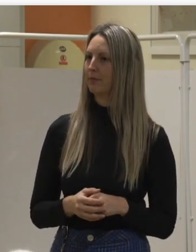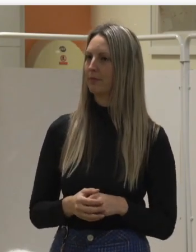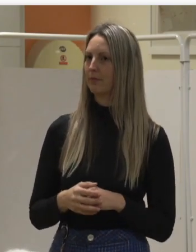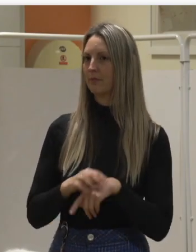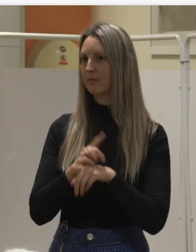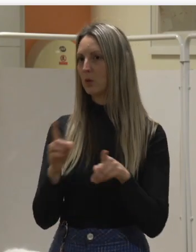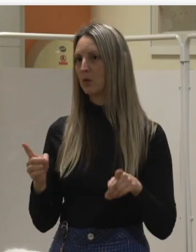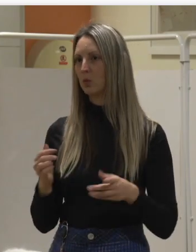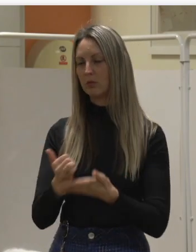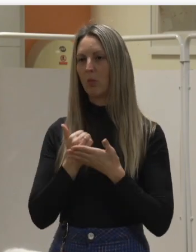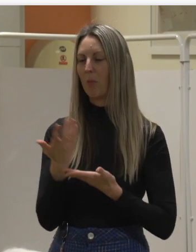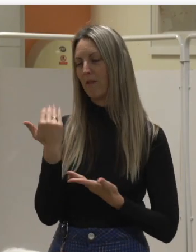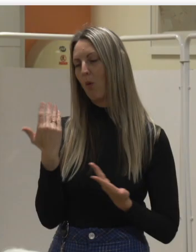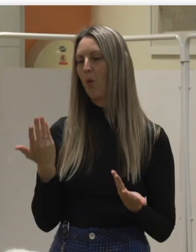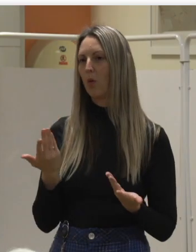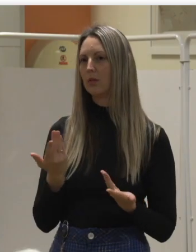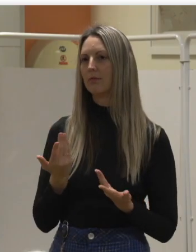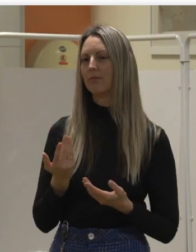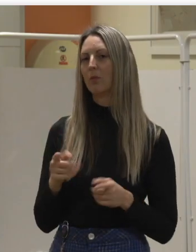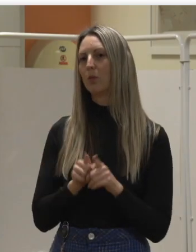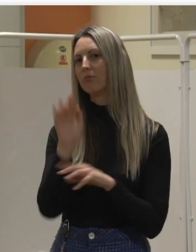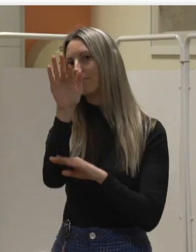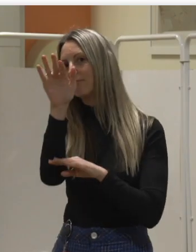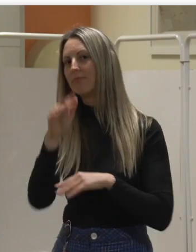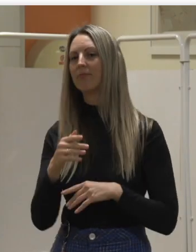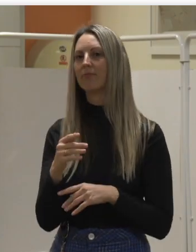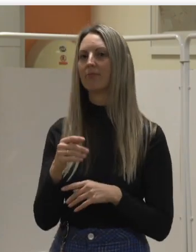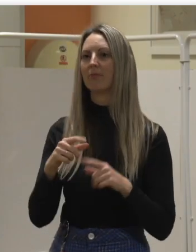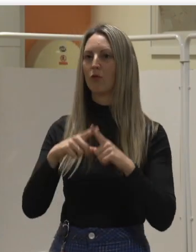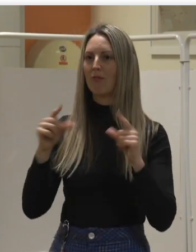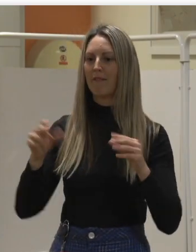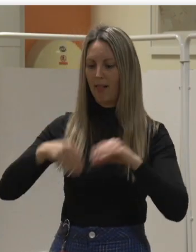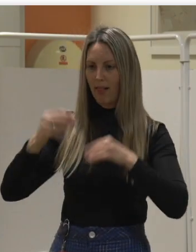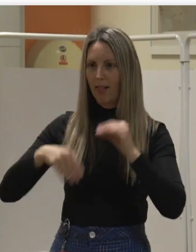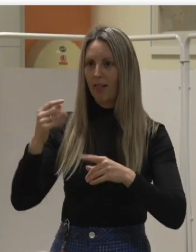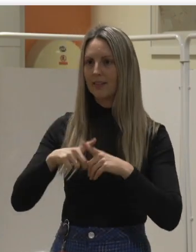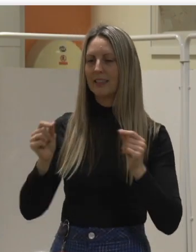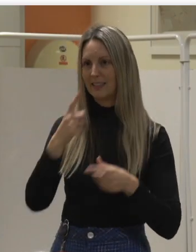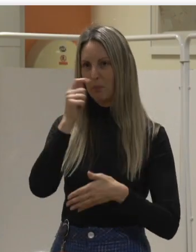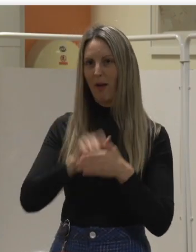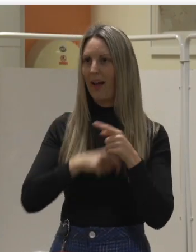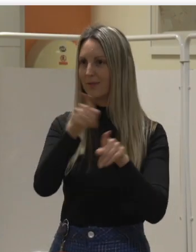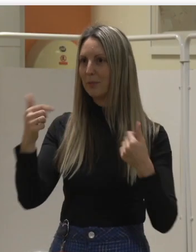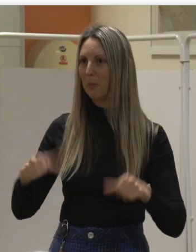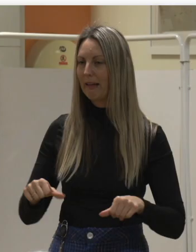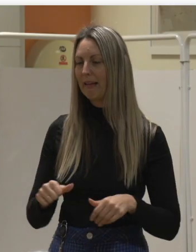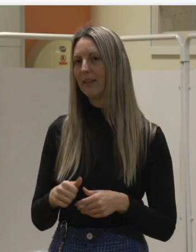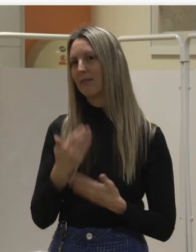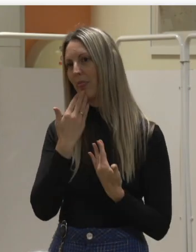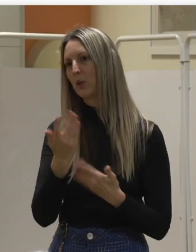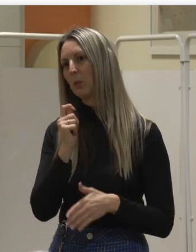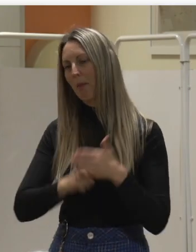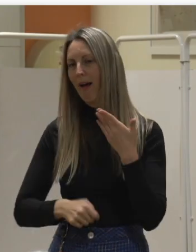of you will have supported us today by buying some raffle tickets for our lottery. That funds the free tea and coffee for